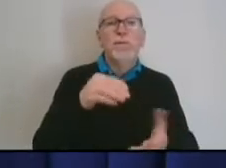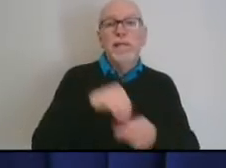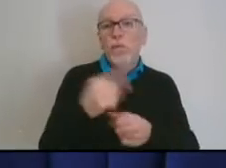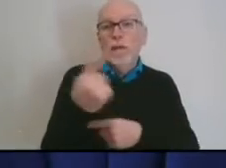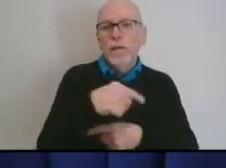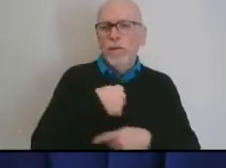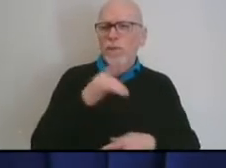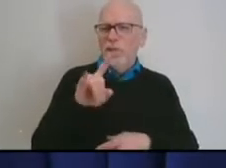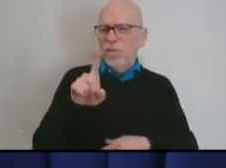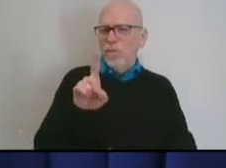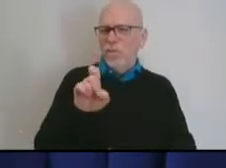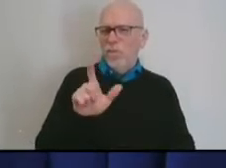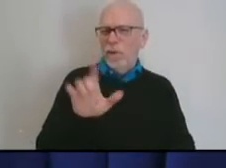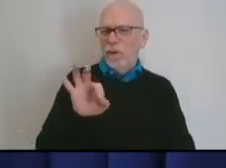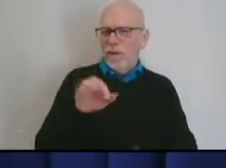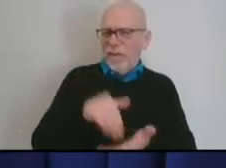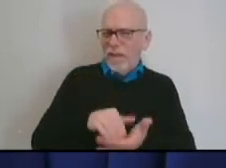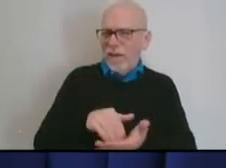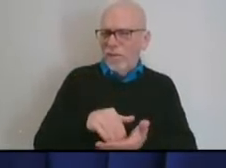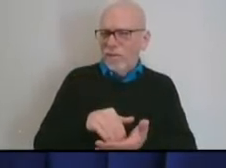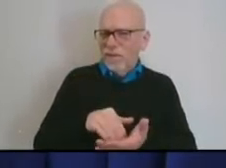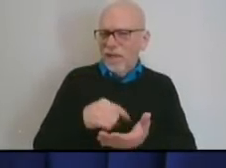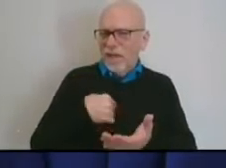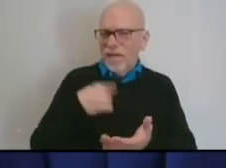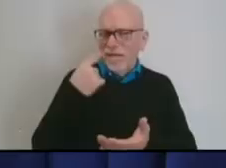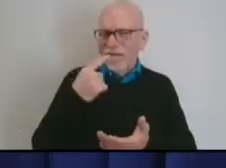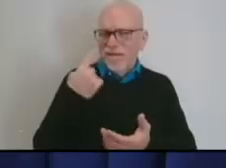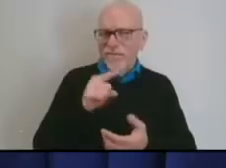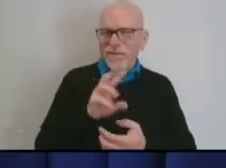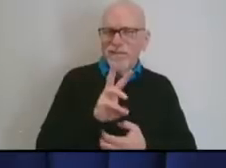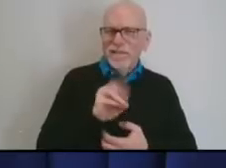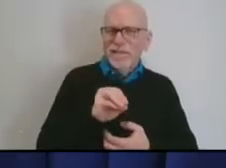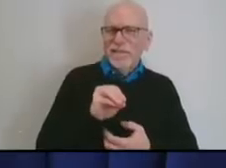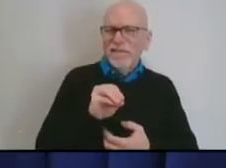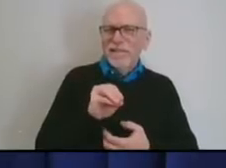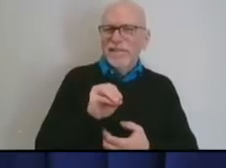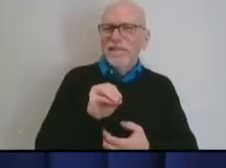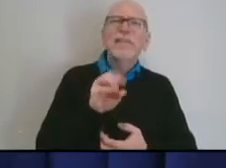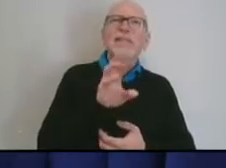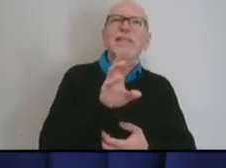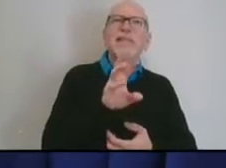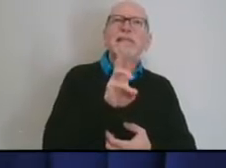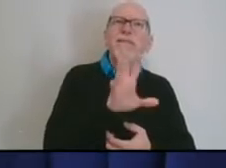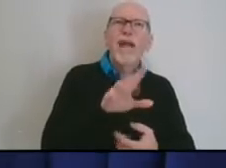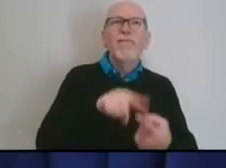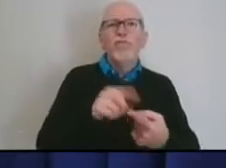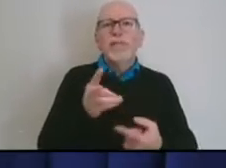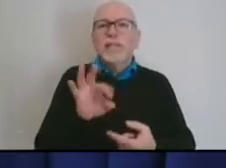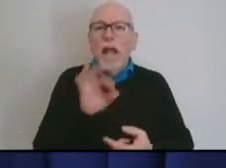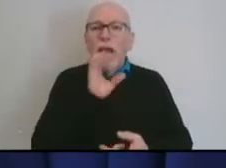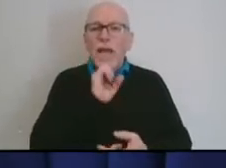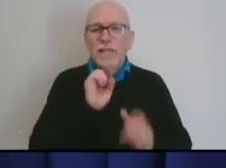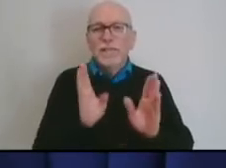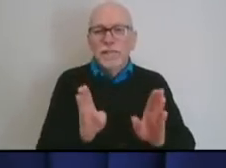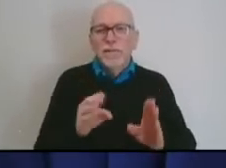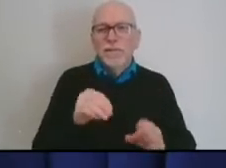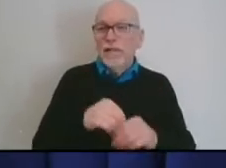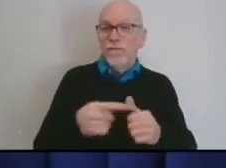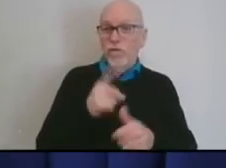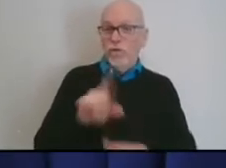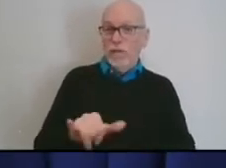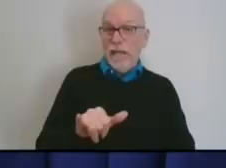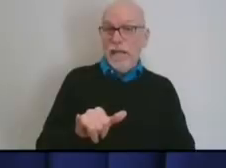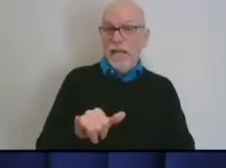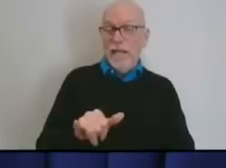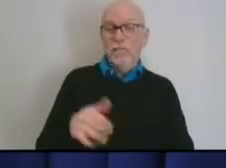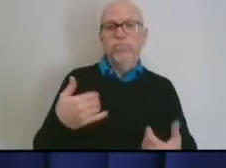about 129,000 or something for the 60 to 65 to 69-year-old group in day one.